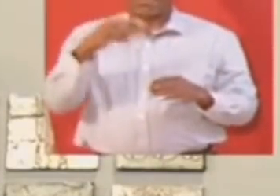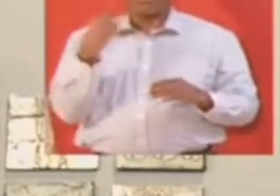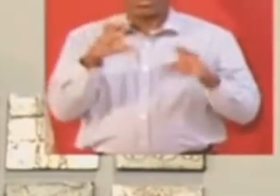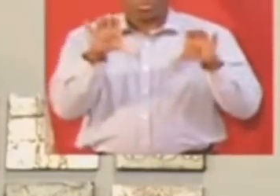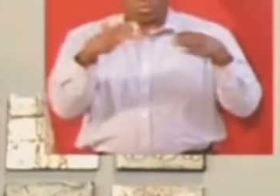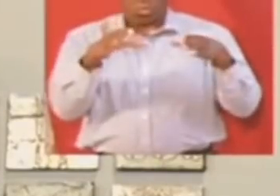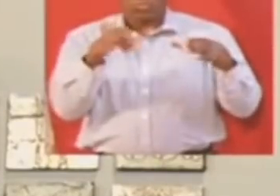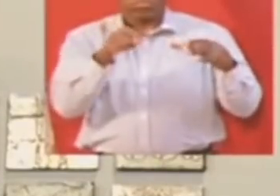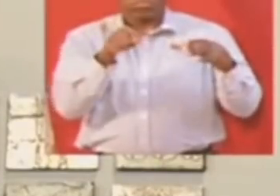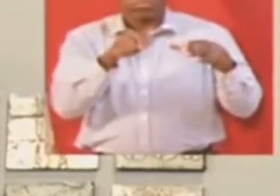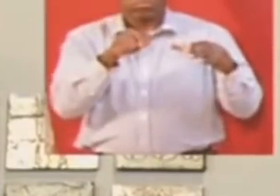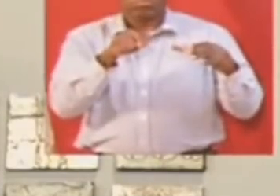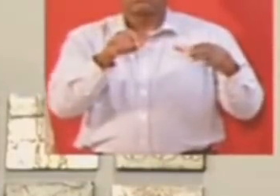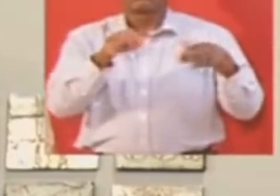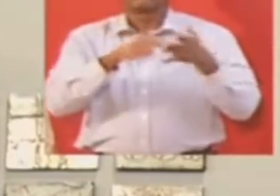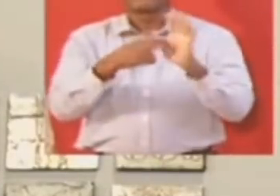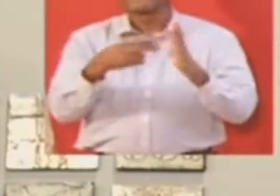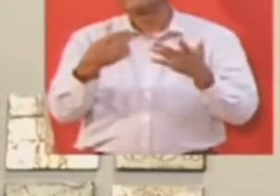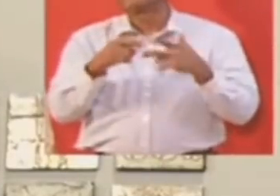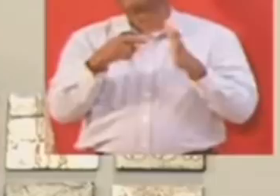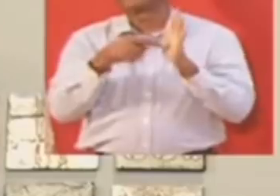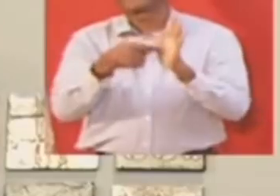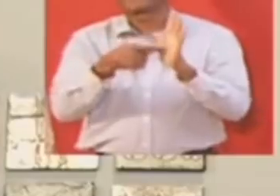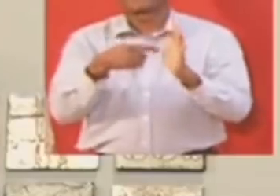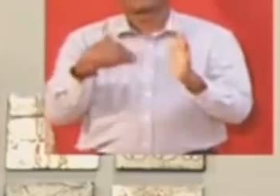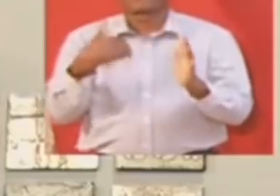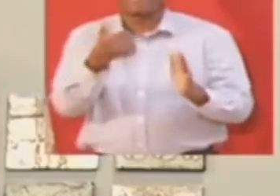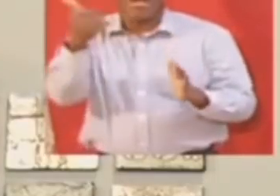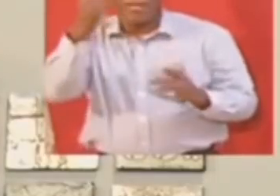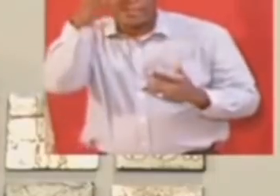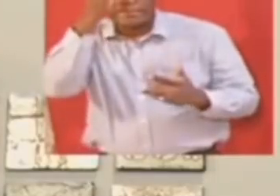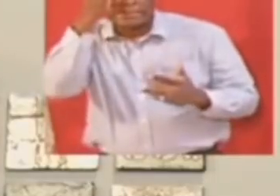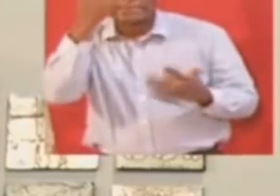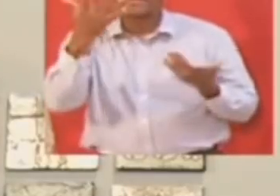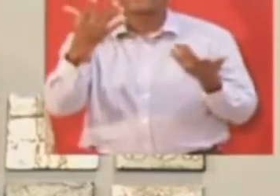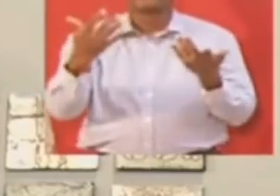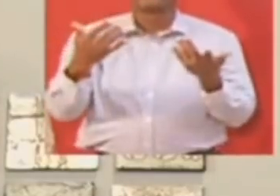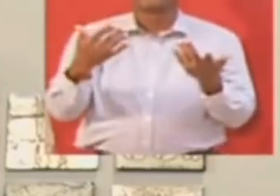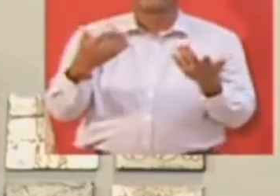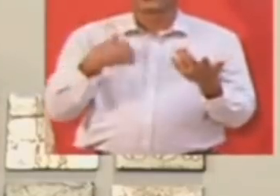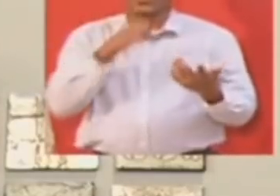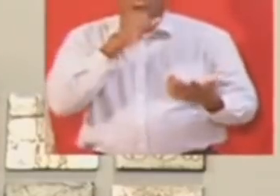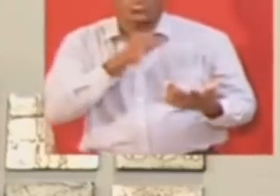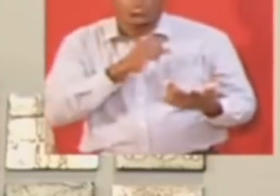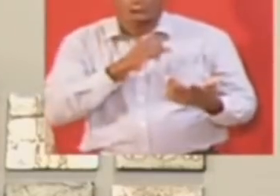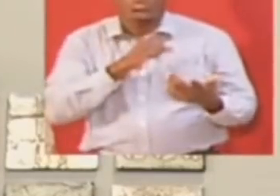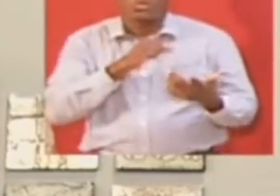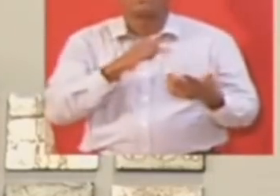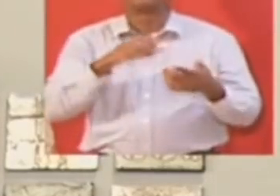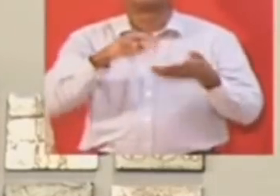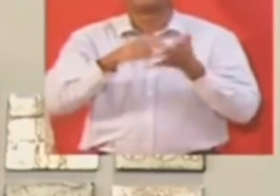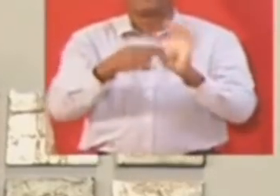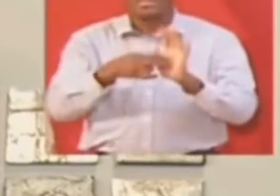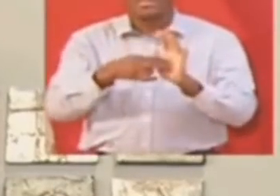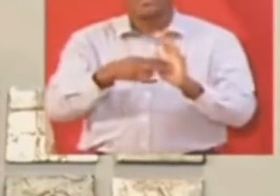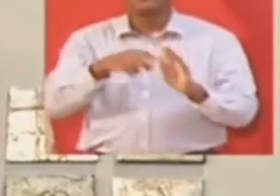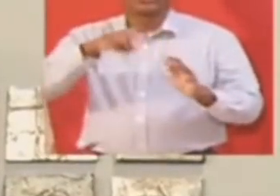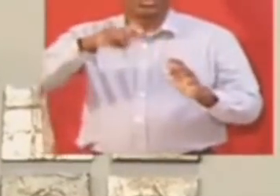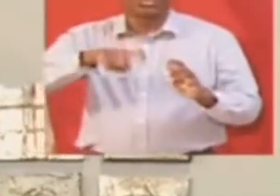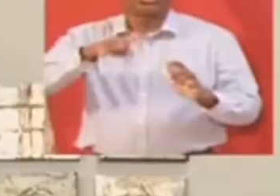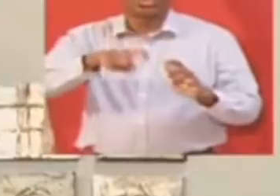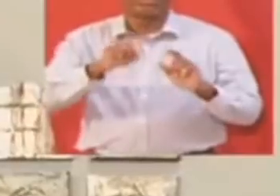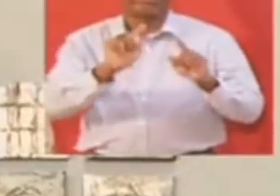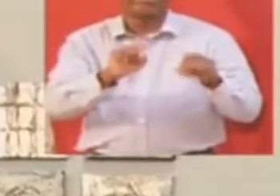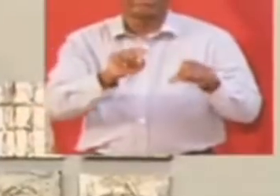we can in the population, so persons that can be vaccinated will, of course, less likely to present symptoms of the flu, and if you have